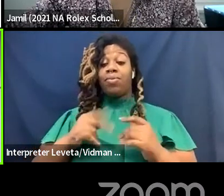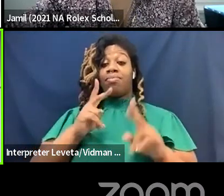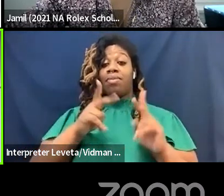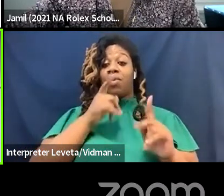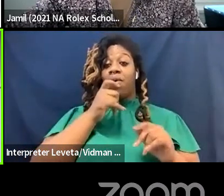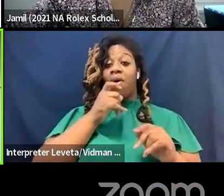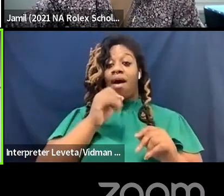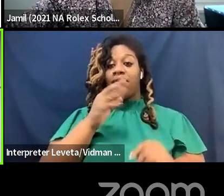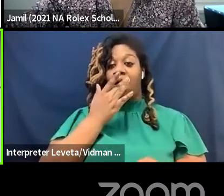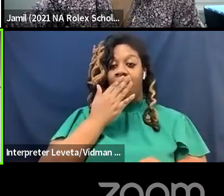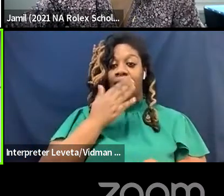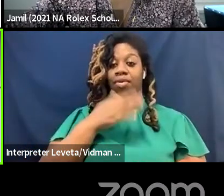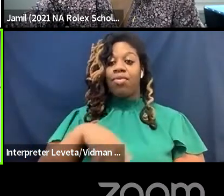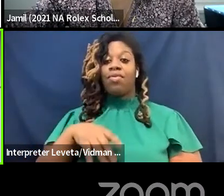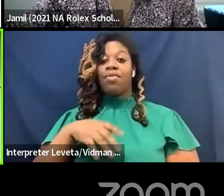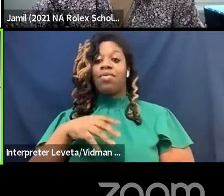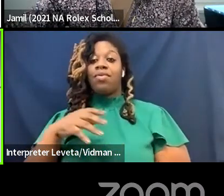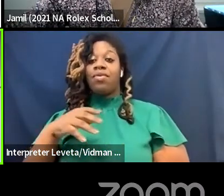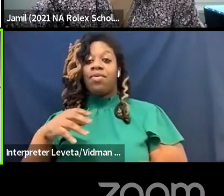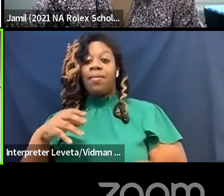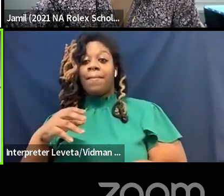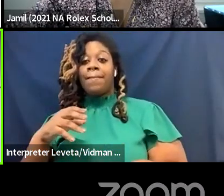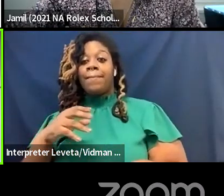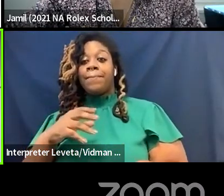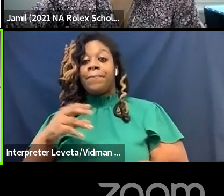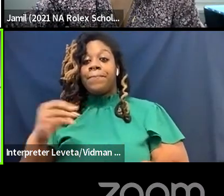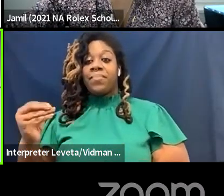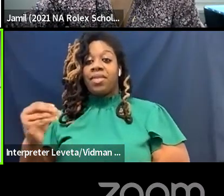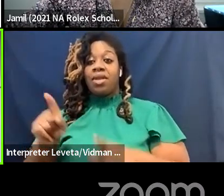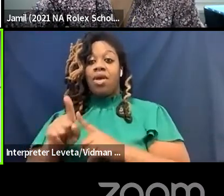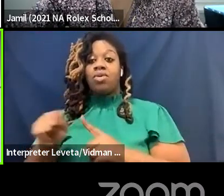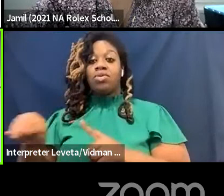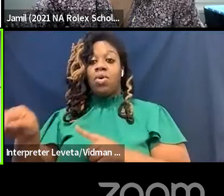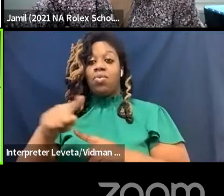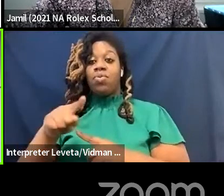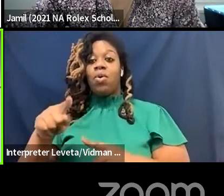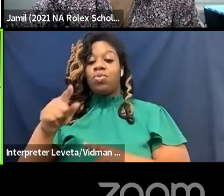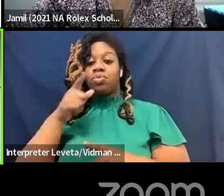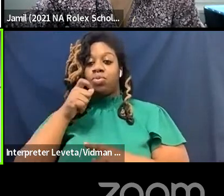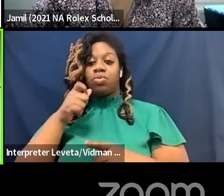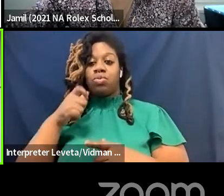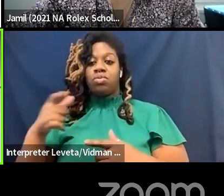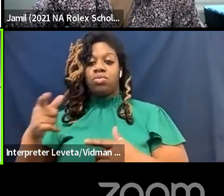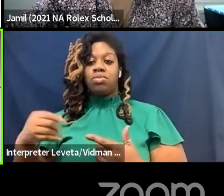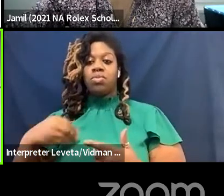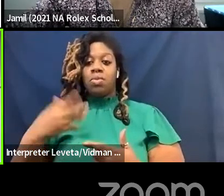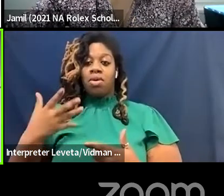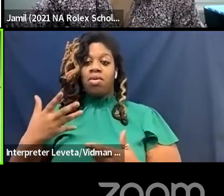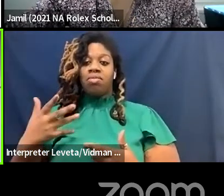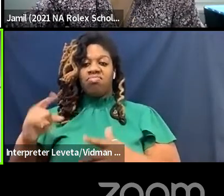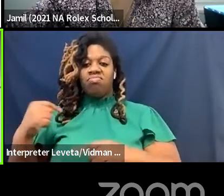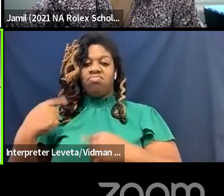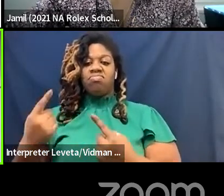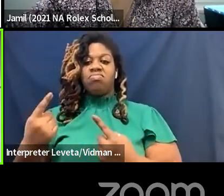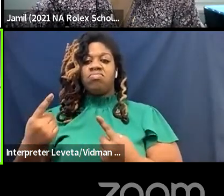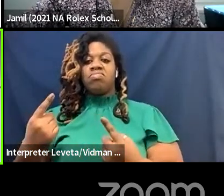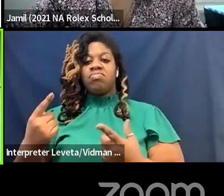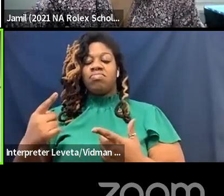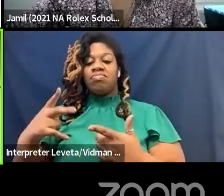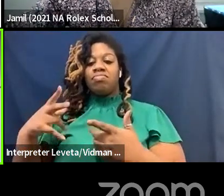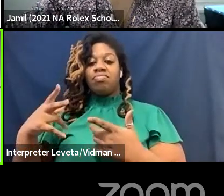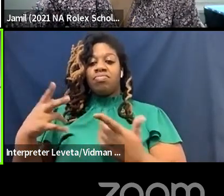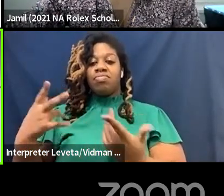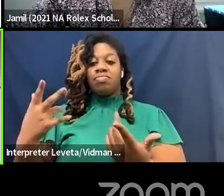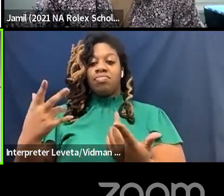into the experience, but also those who have traditionally dominated the experience, is the perception that diving isn't